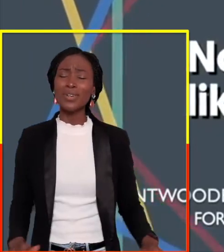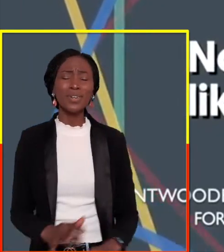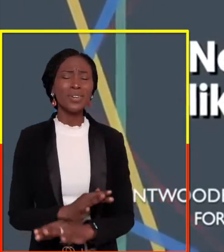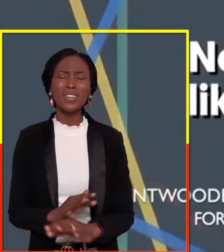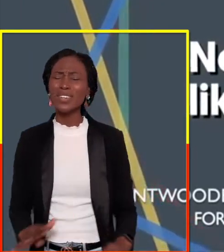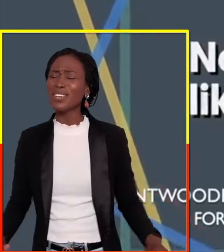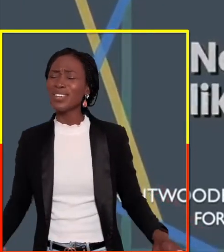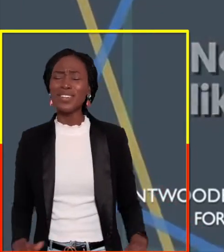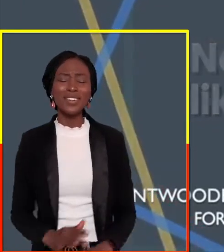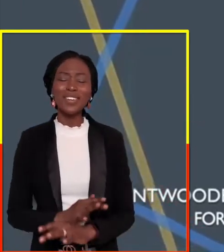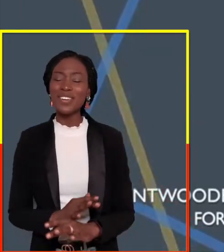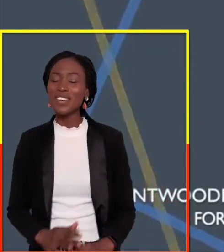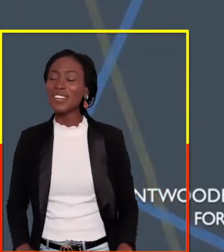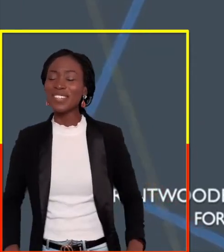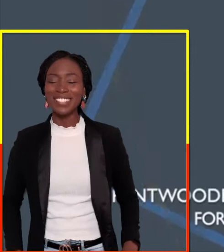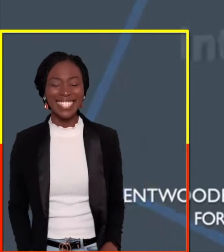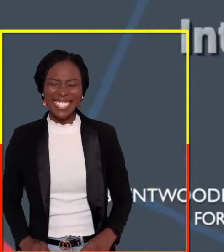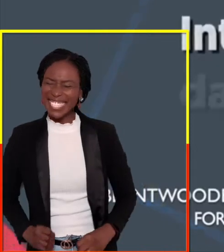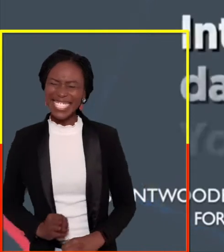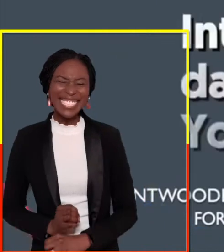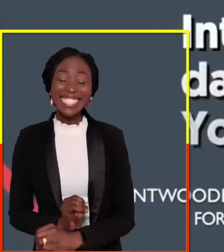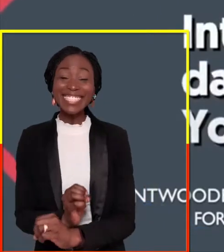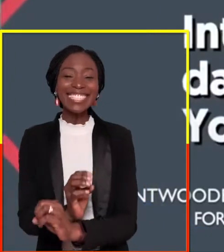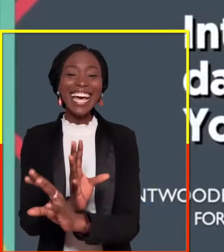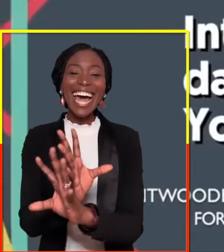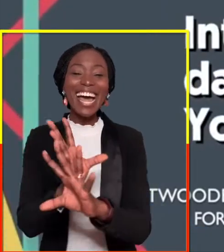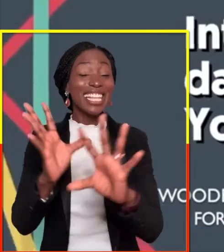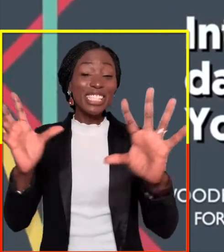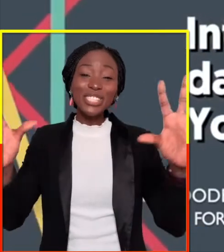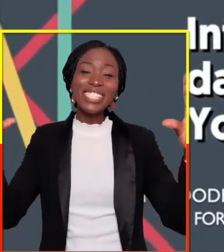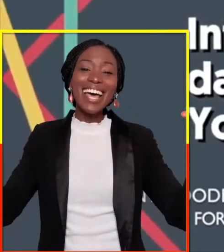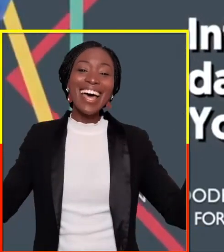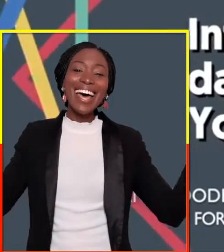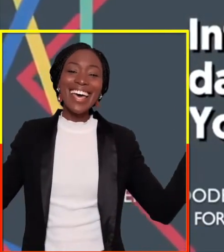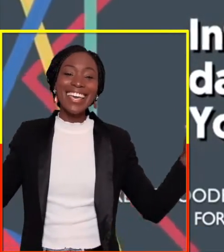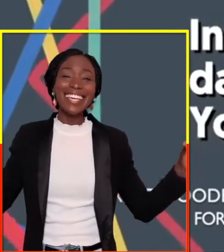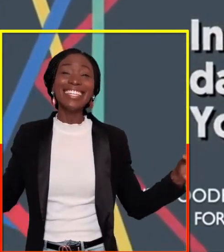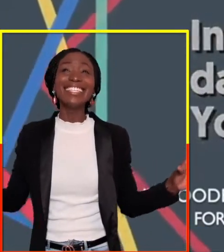Darkness, you